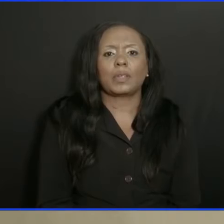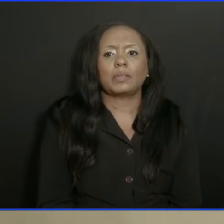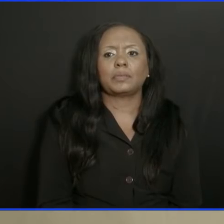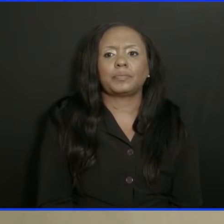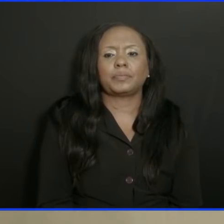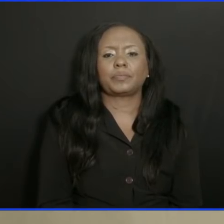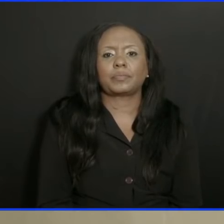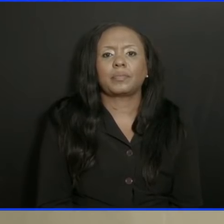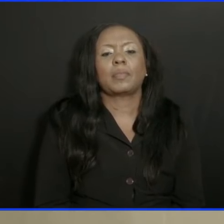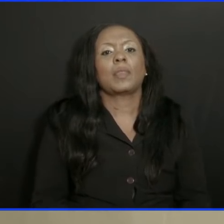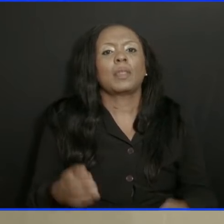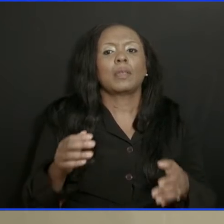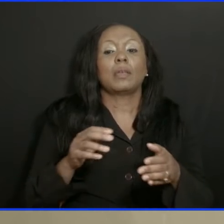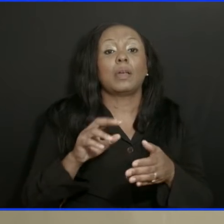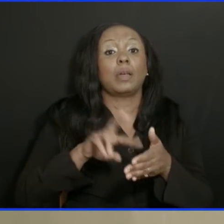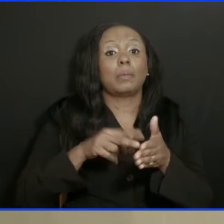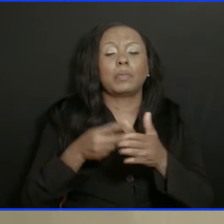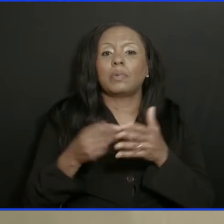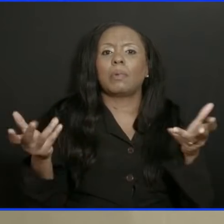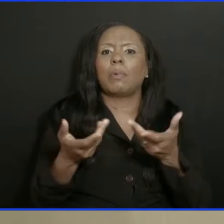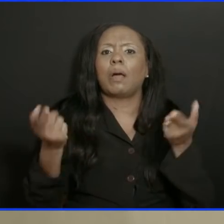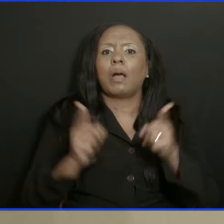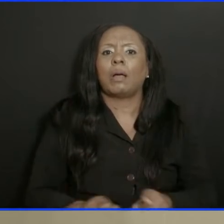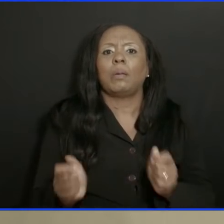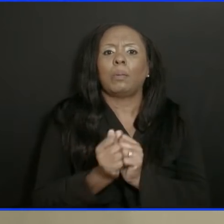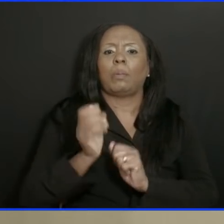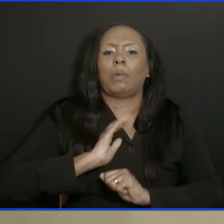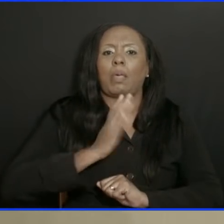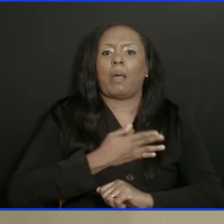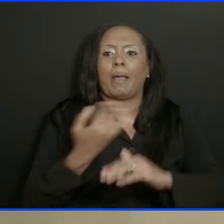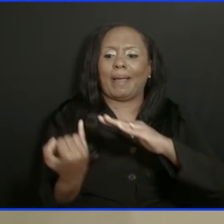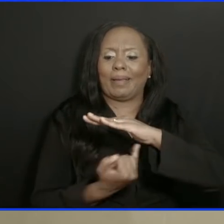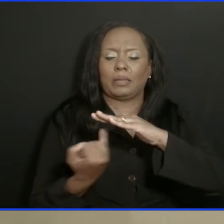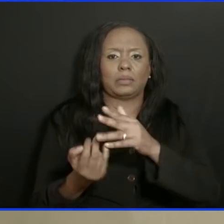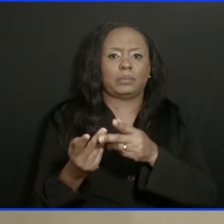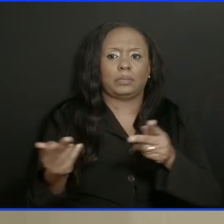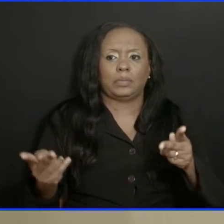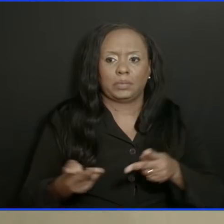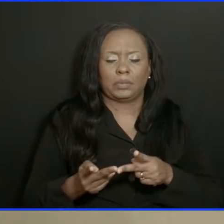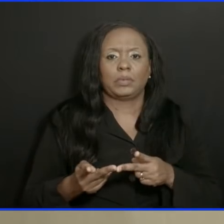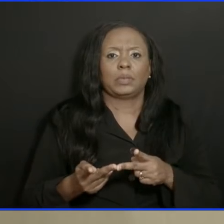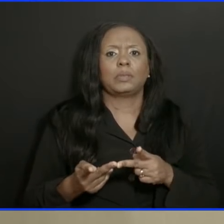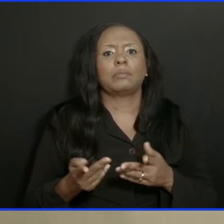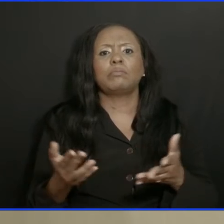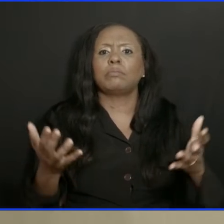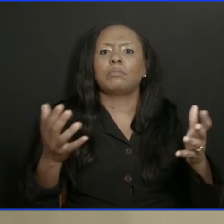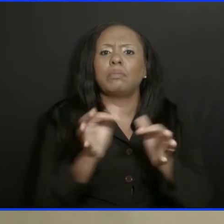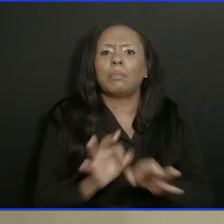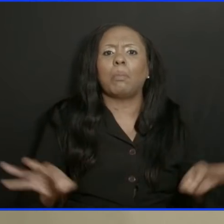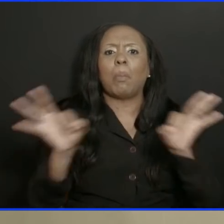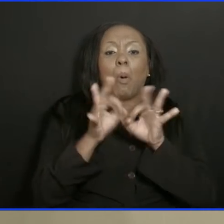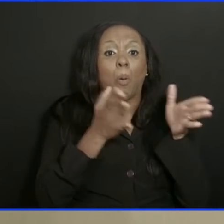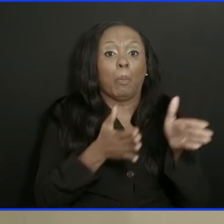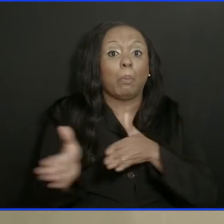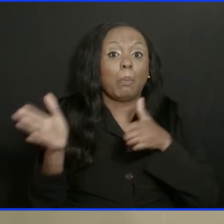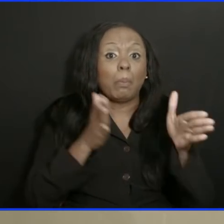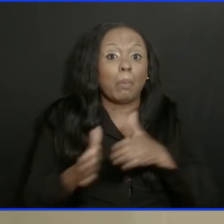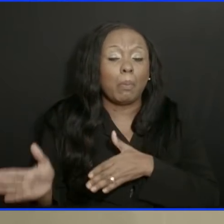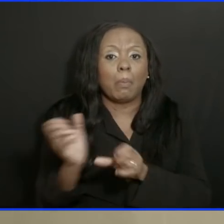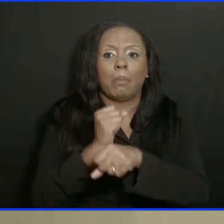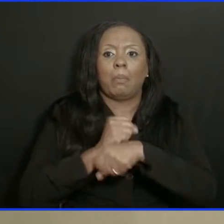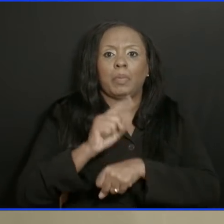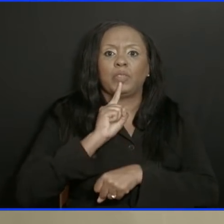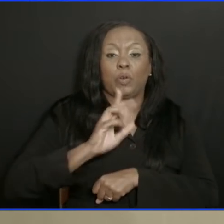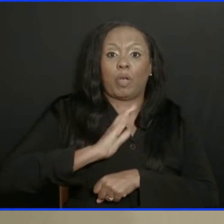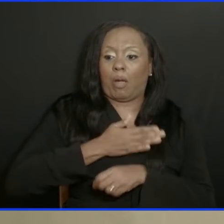in our isolation facilities. It's important for planning, so we have the capacity at the isolation facilities. It's also important for